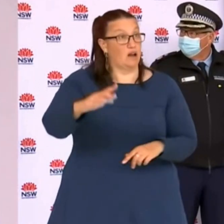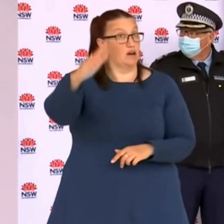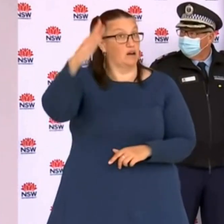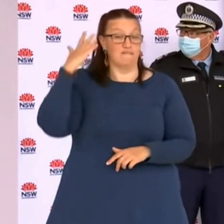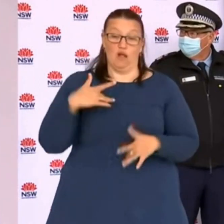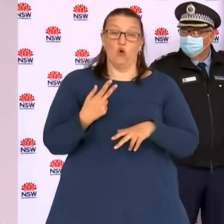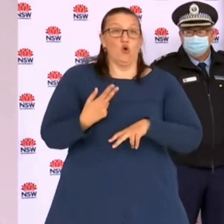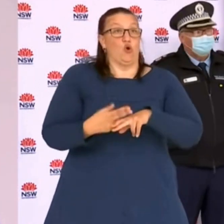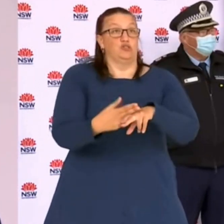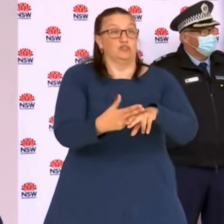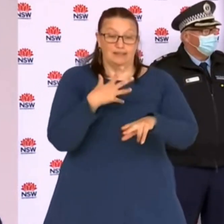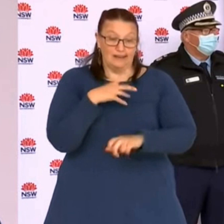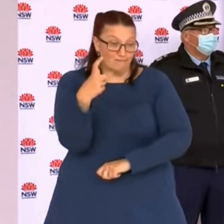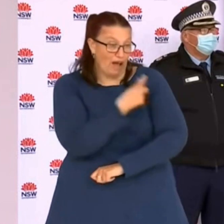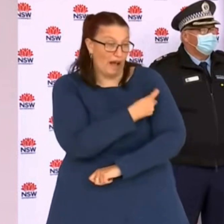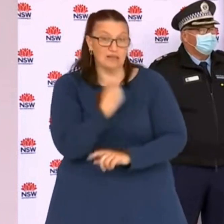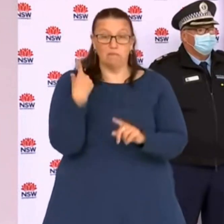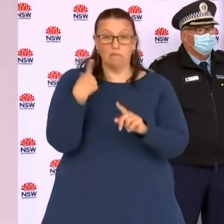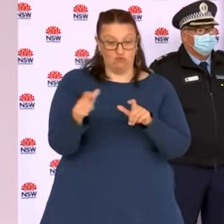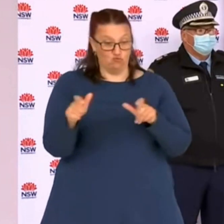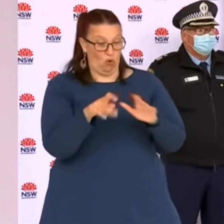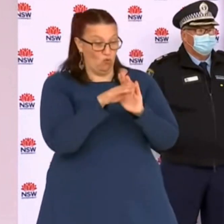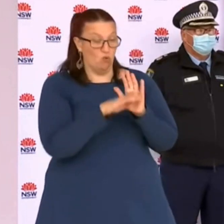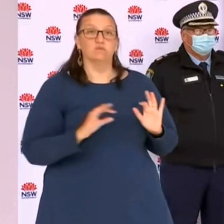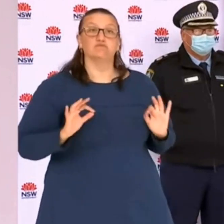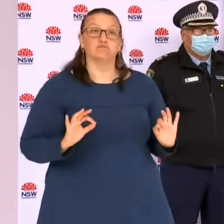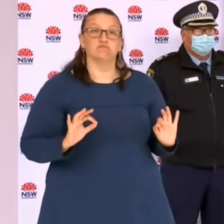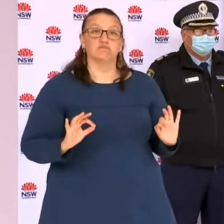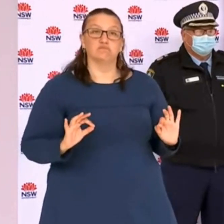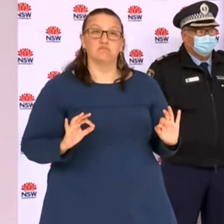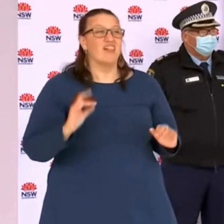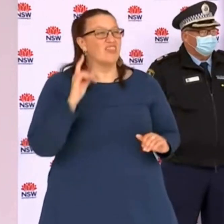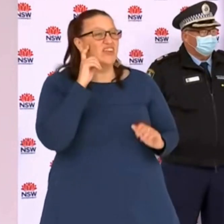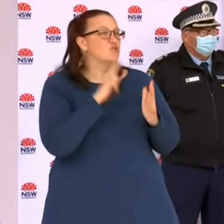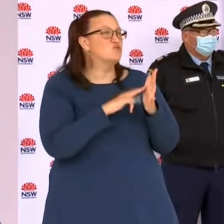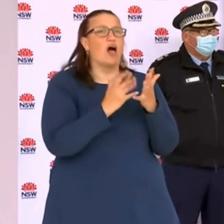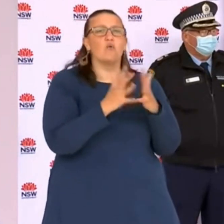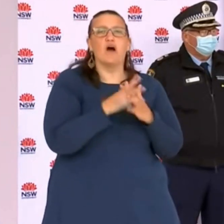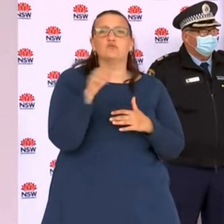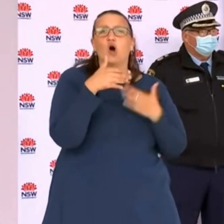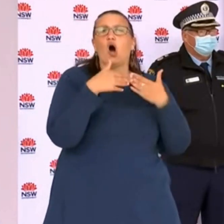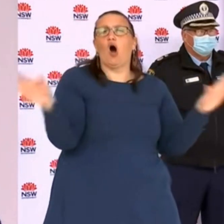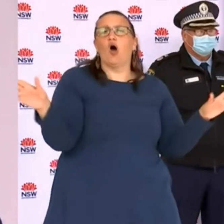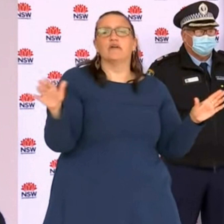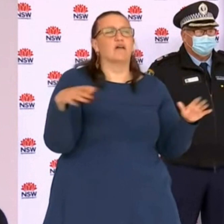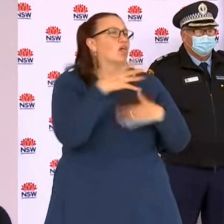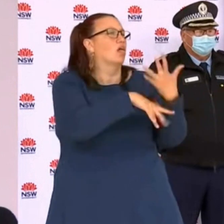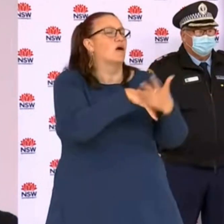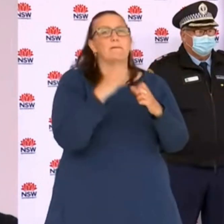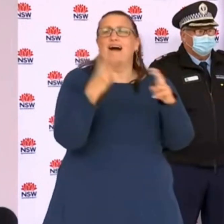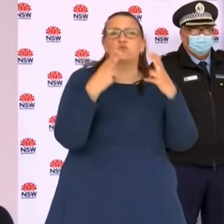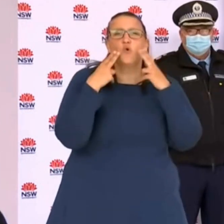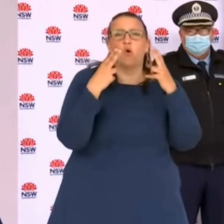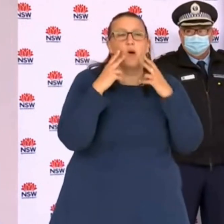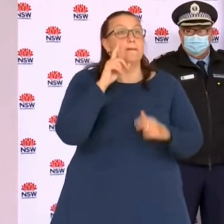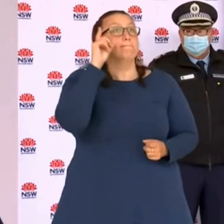jurisdiction on the planet that's managed to live with this variant without having a significant proportion vaccinated. Given those comments that we can't live with